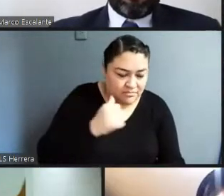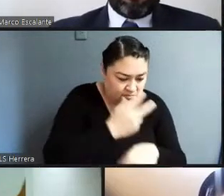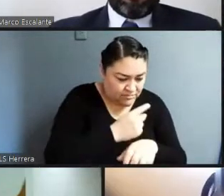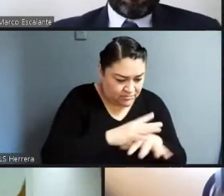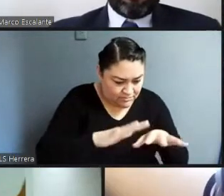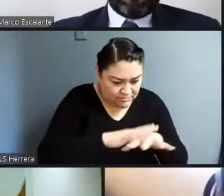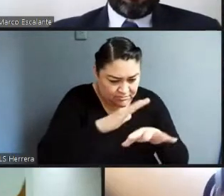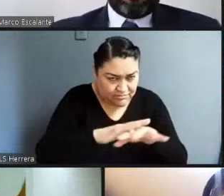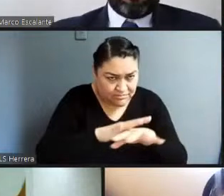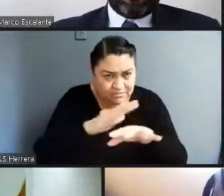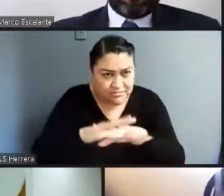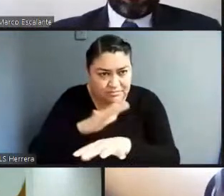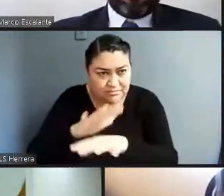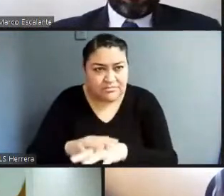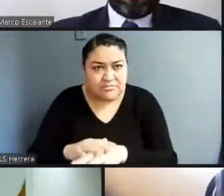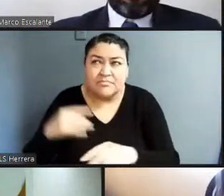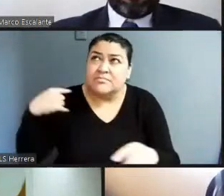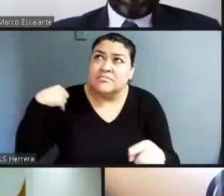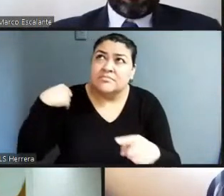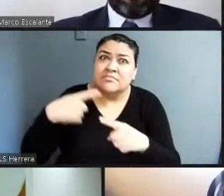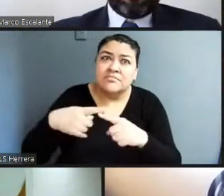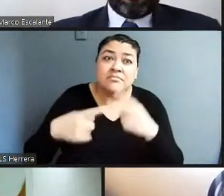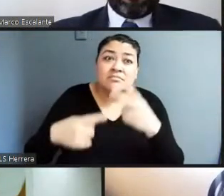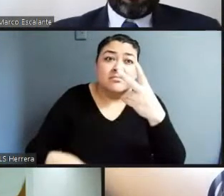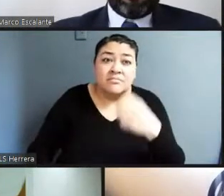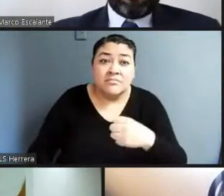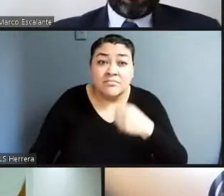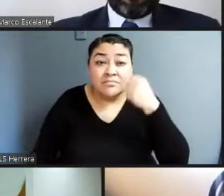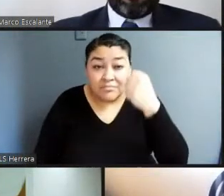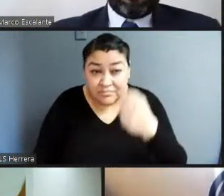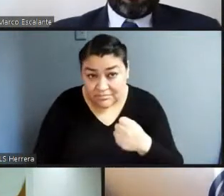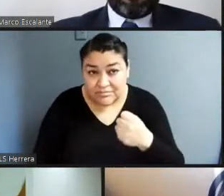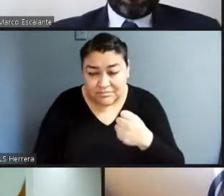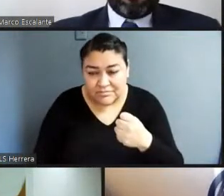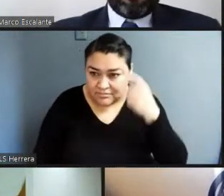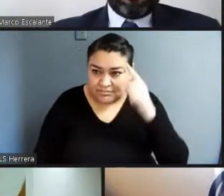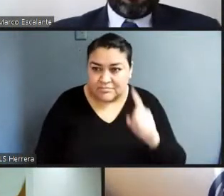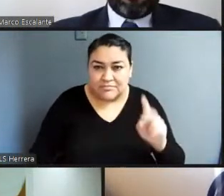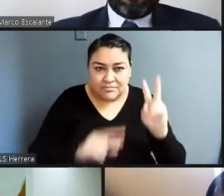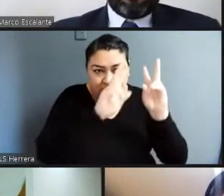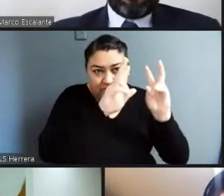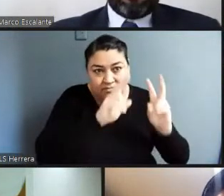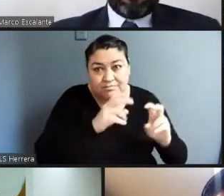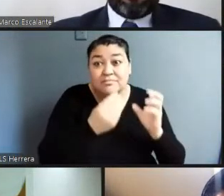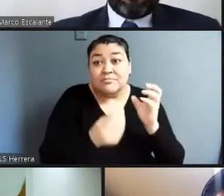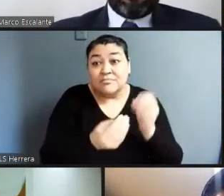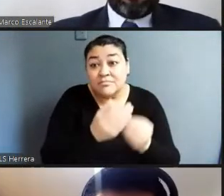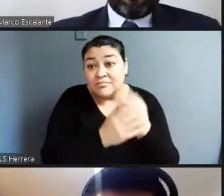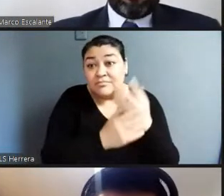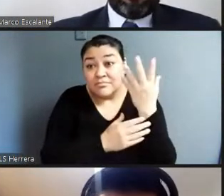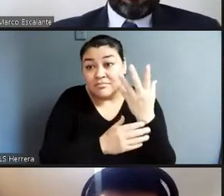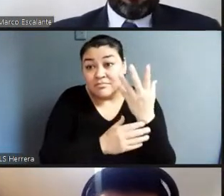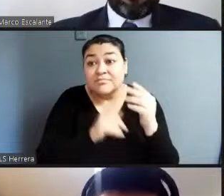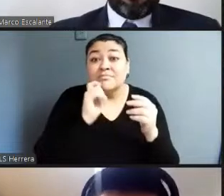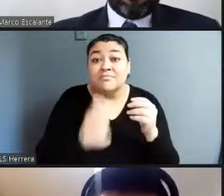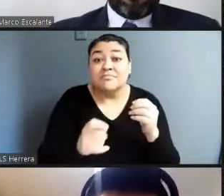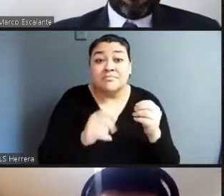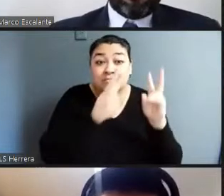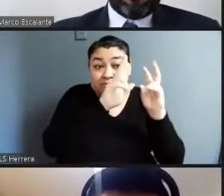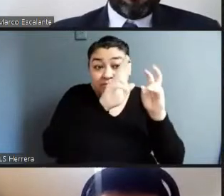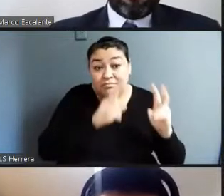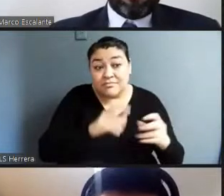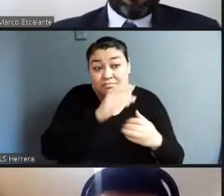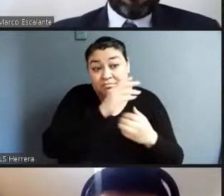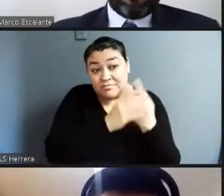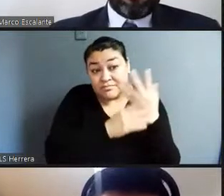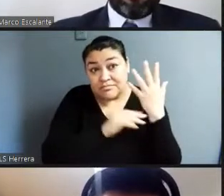the curriculum have taken place in 2016. For 2 years, we have undergone a curriculum update process that